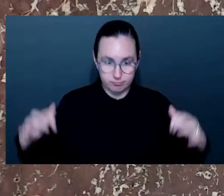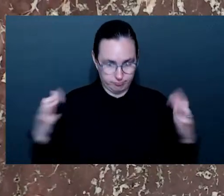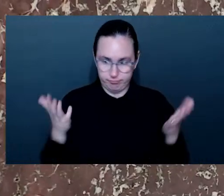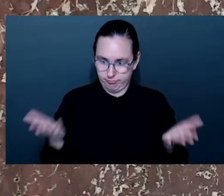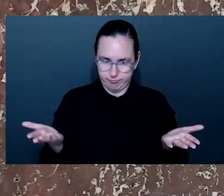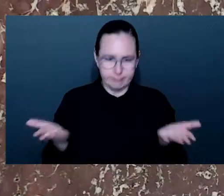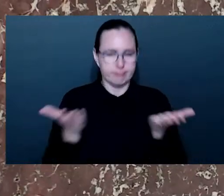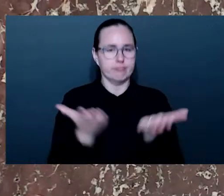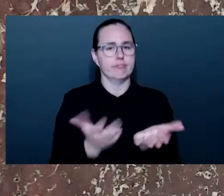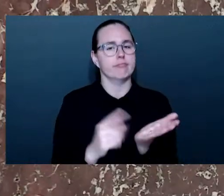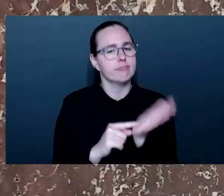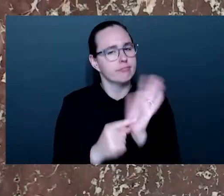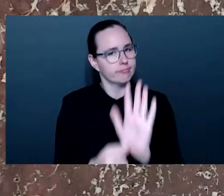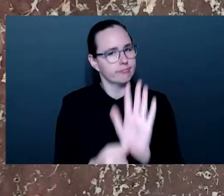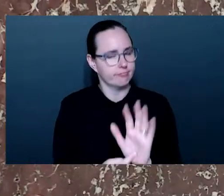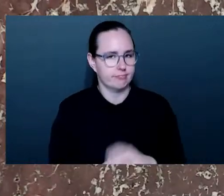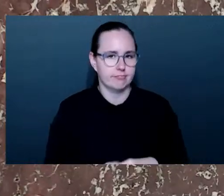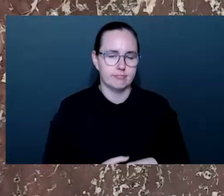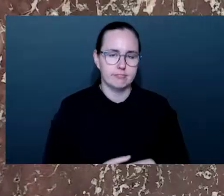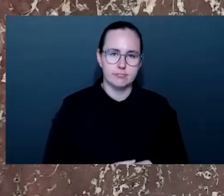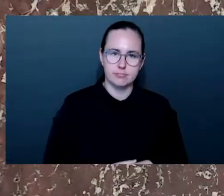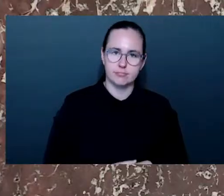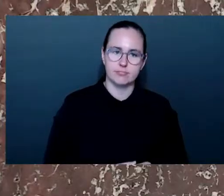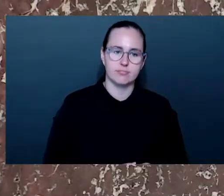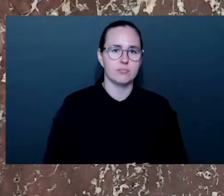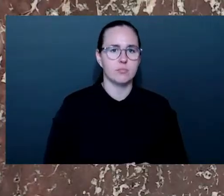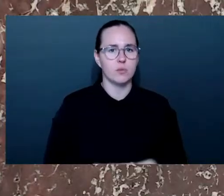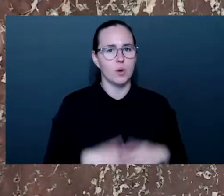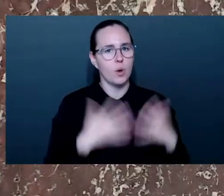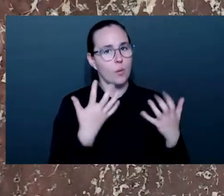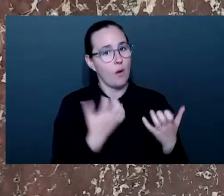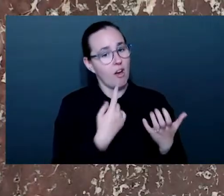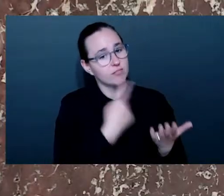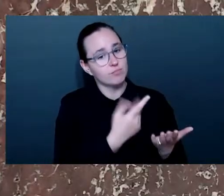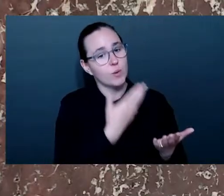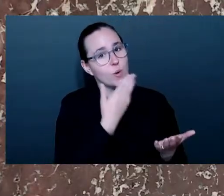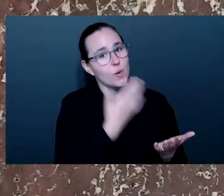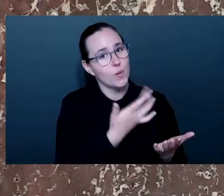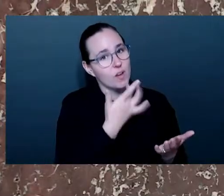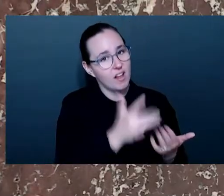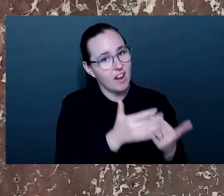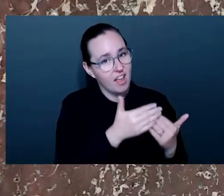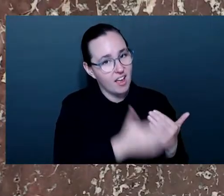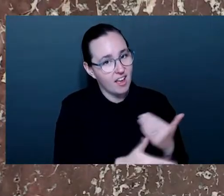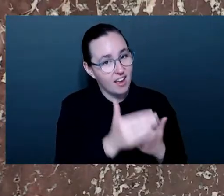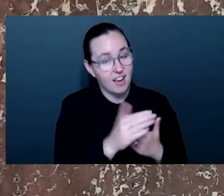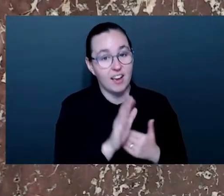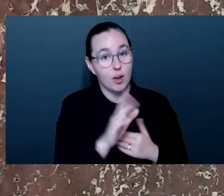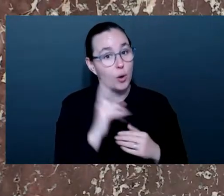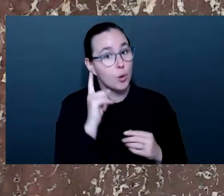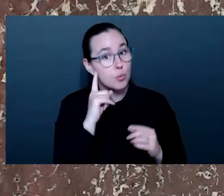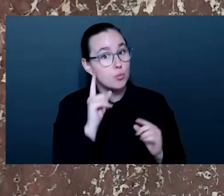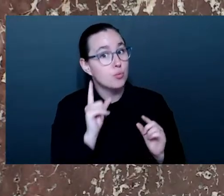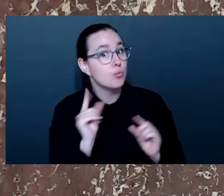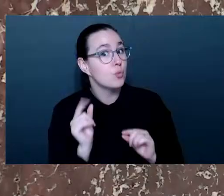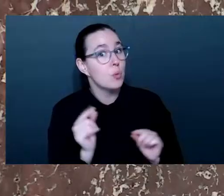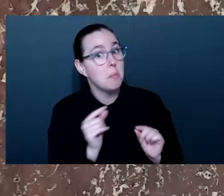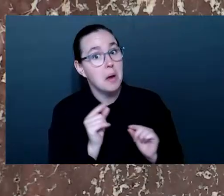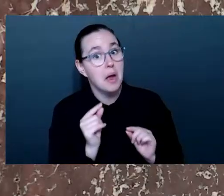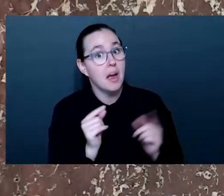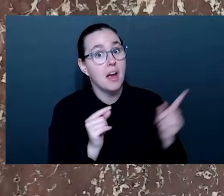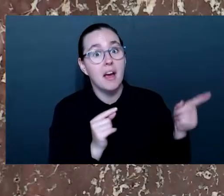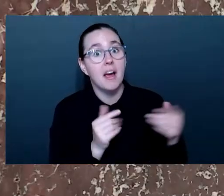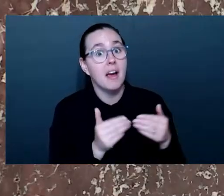wish Richard the best of luck. I heard, the rumor I heard was actually that based on the Blue Jays playoff